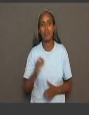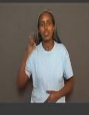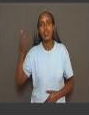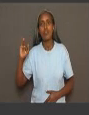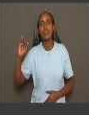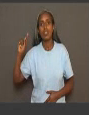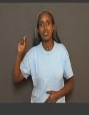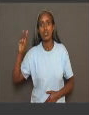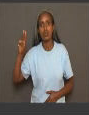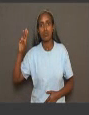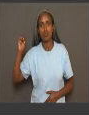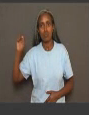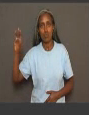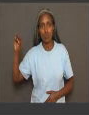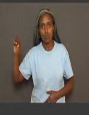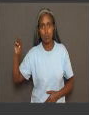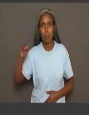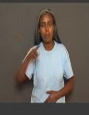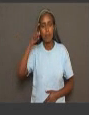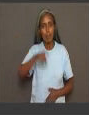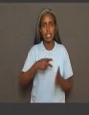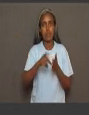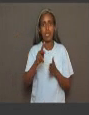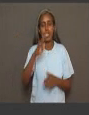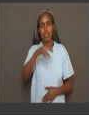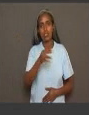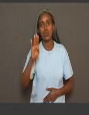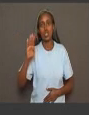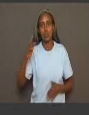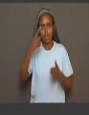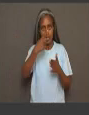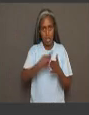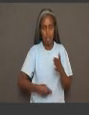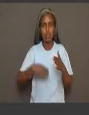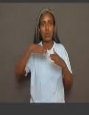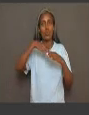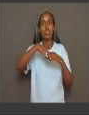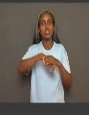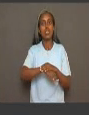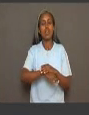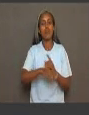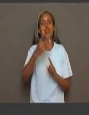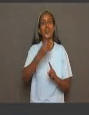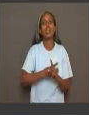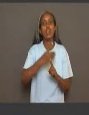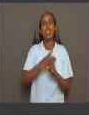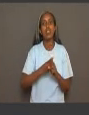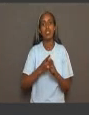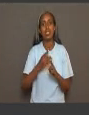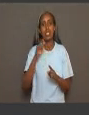Fitsum must pay Schedule B taxes on the income from renting his